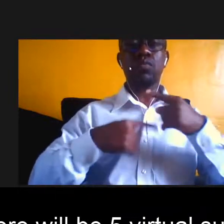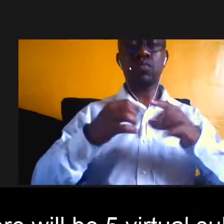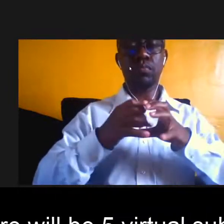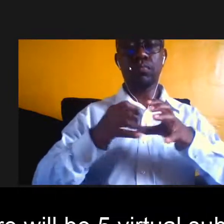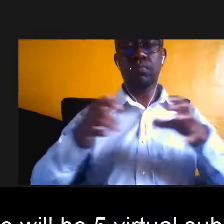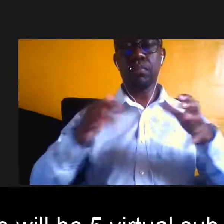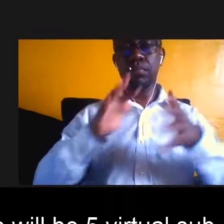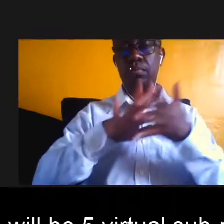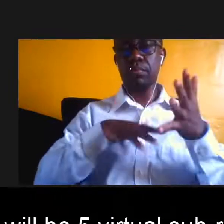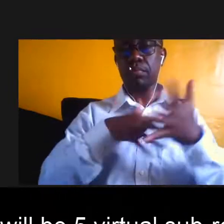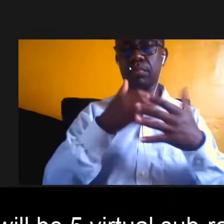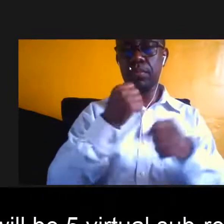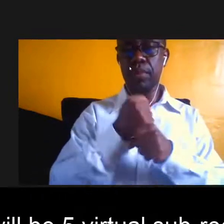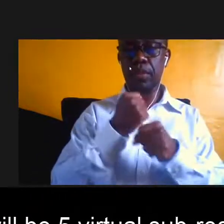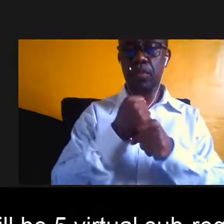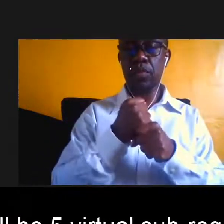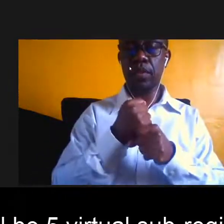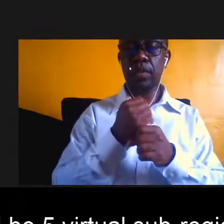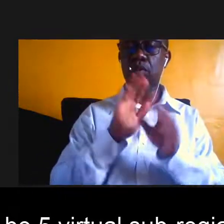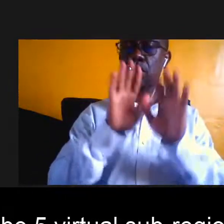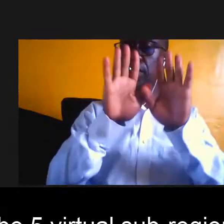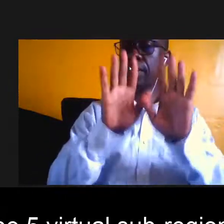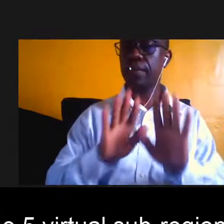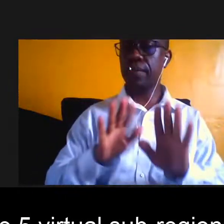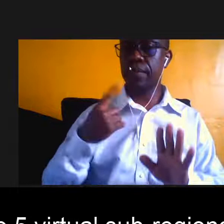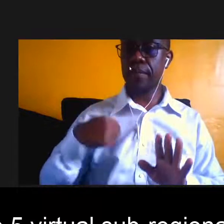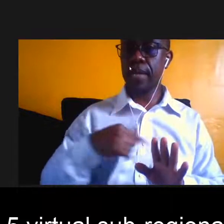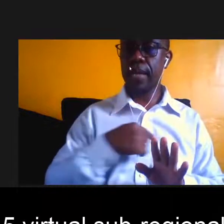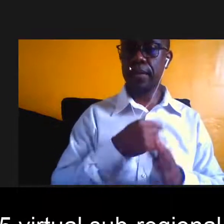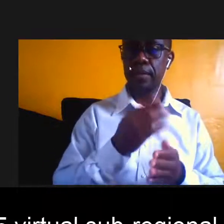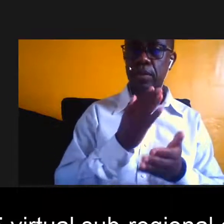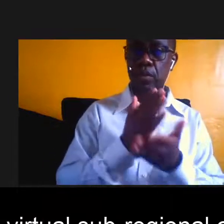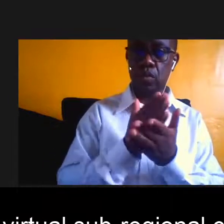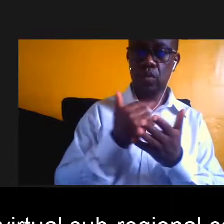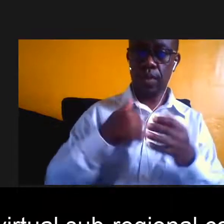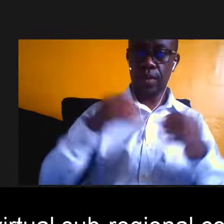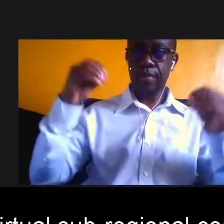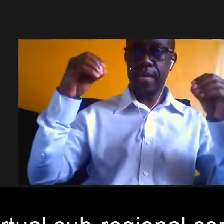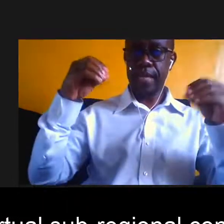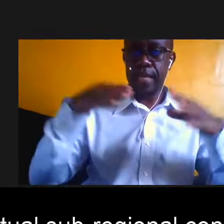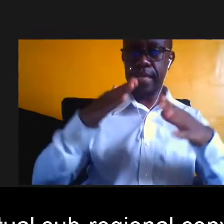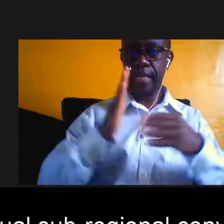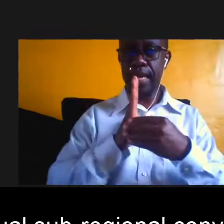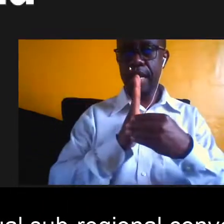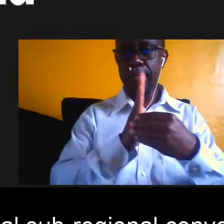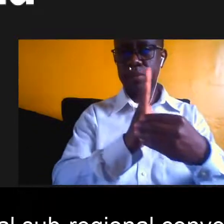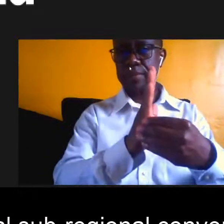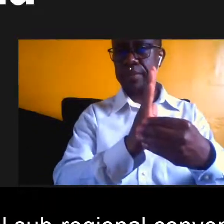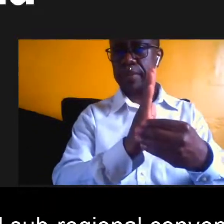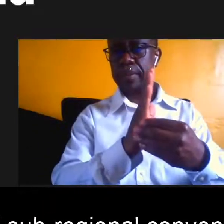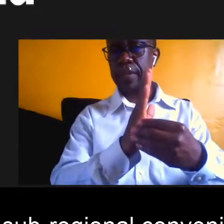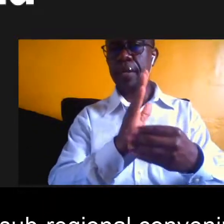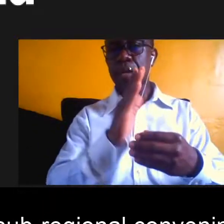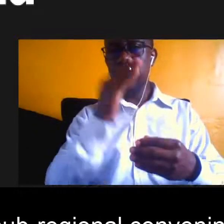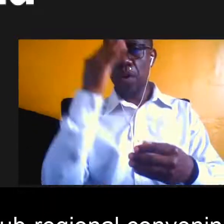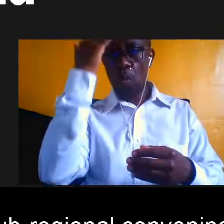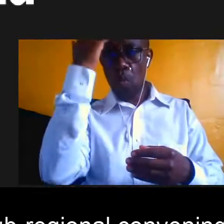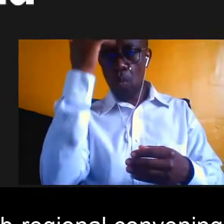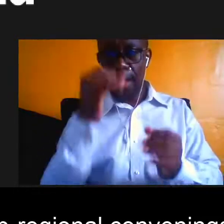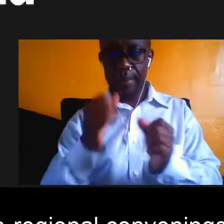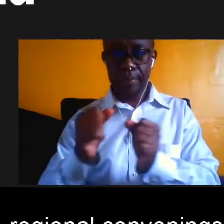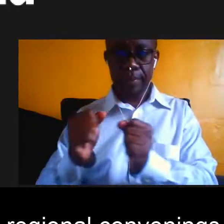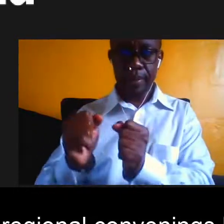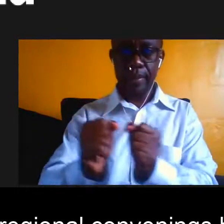organizations. It is prudent that we need to get a clear direction on the wide strategic direction and